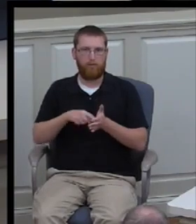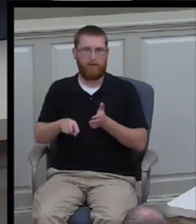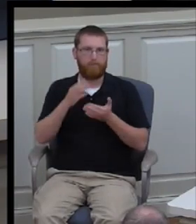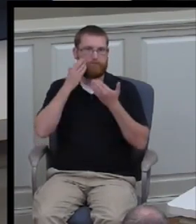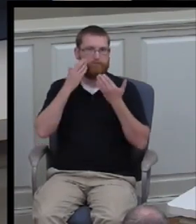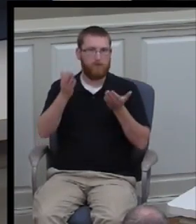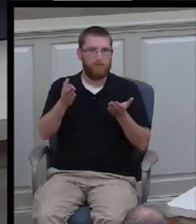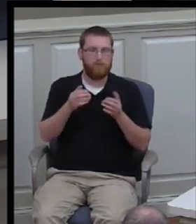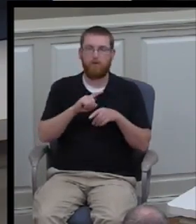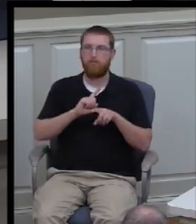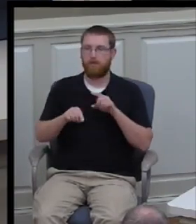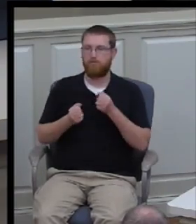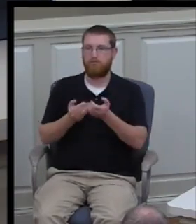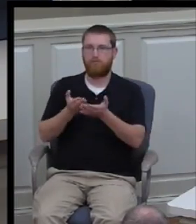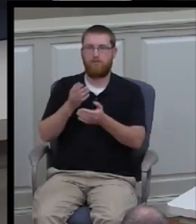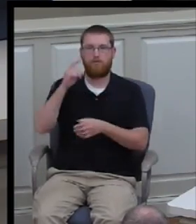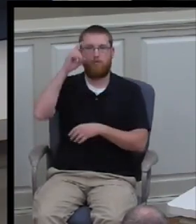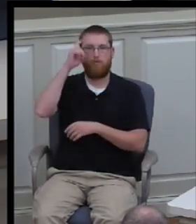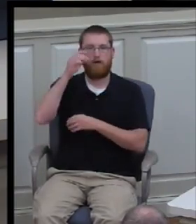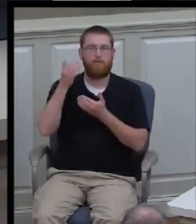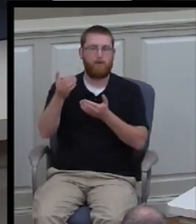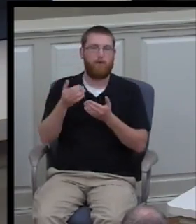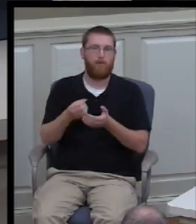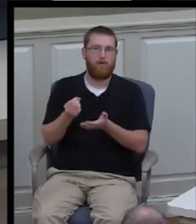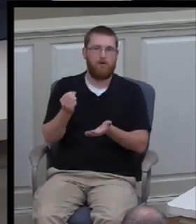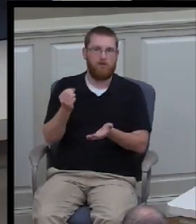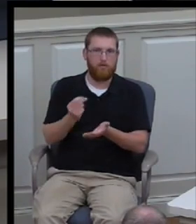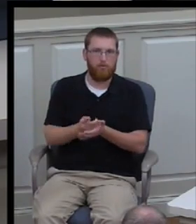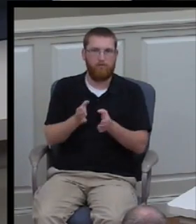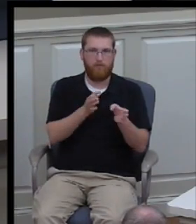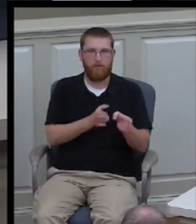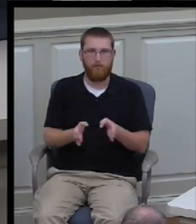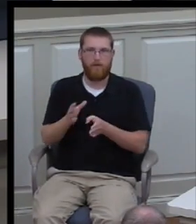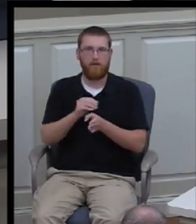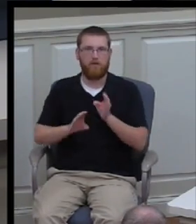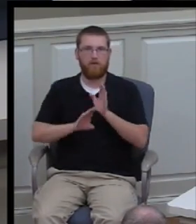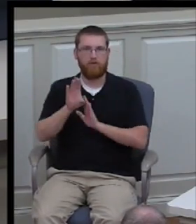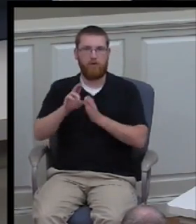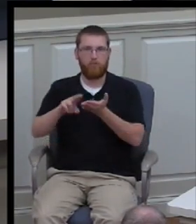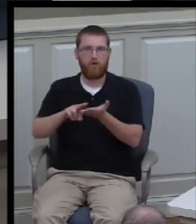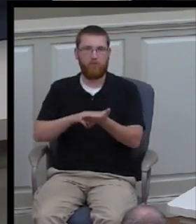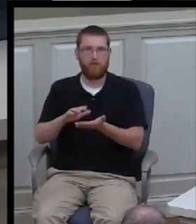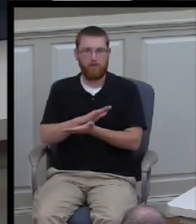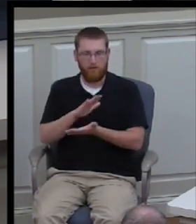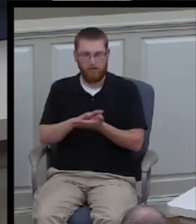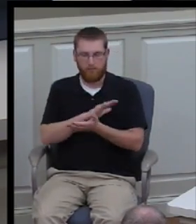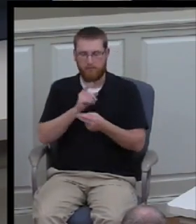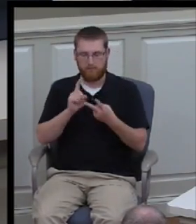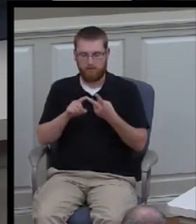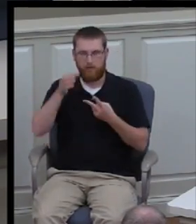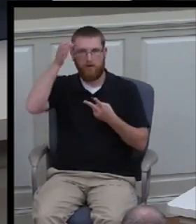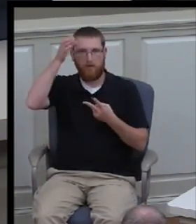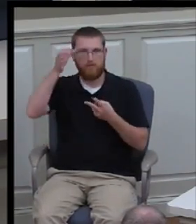yet we are suggesting that it'd be wise for the commission to go ahead and proceed with the planning and development of the contract documents and the